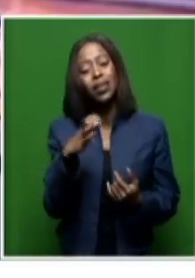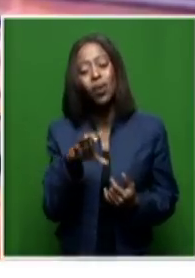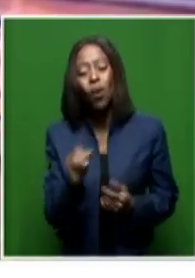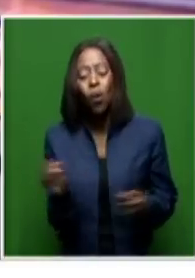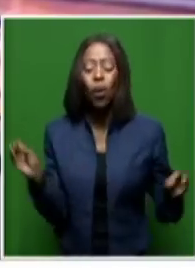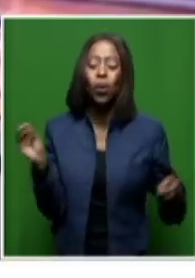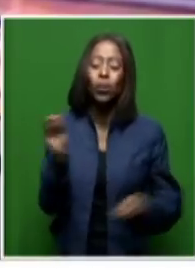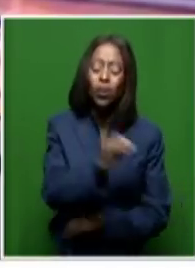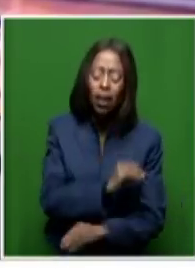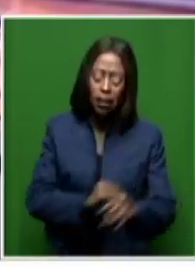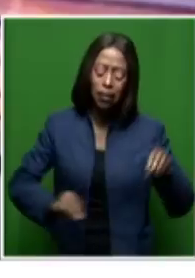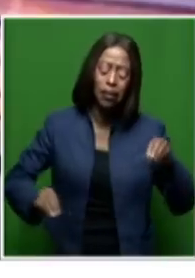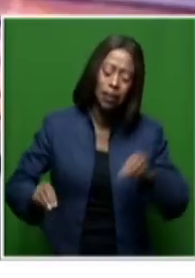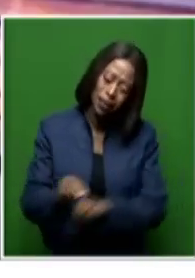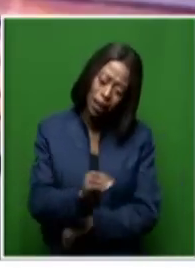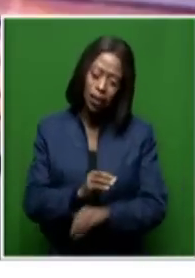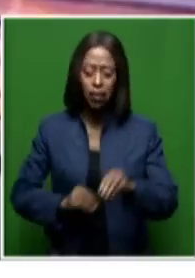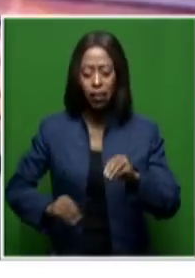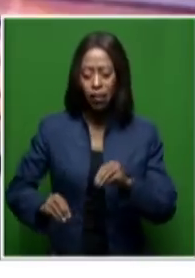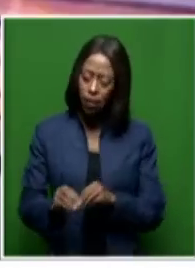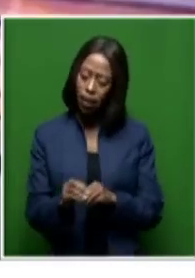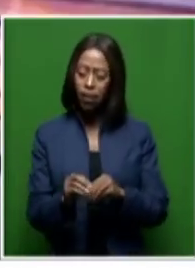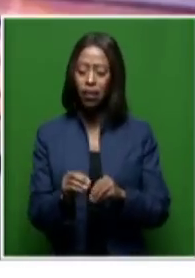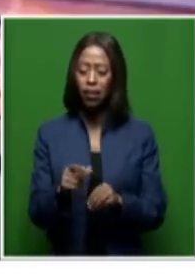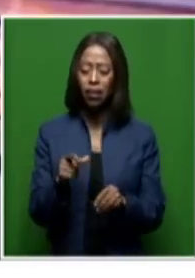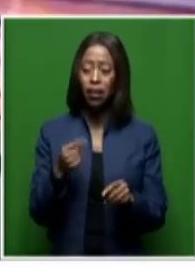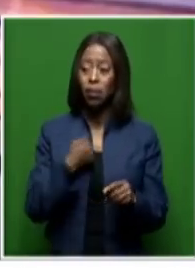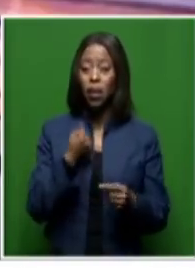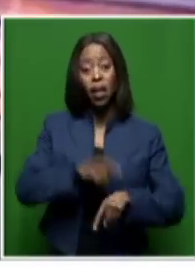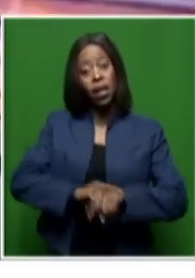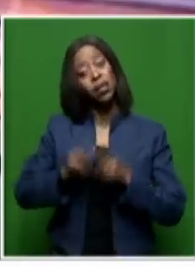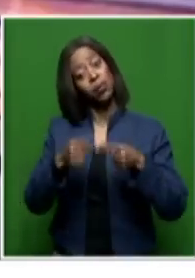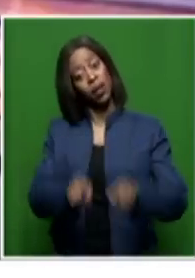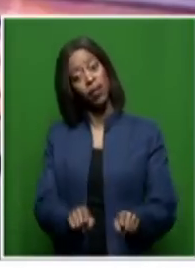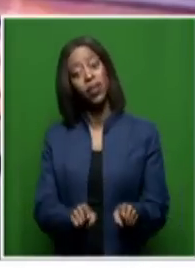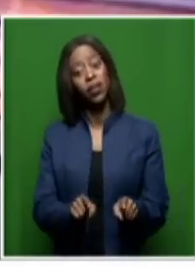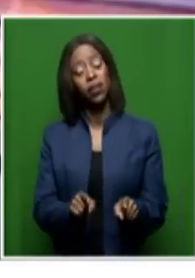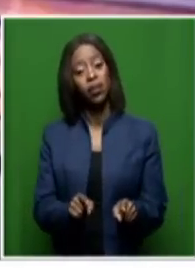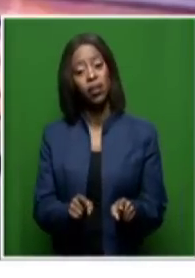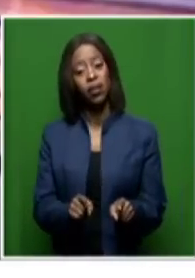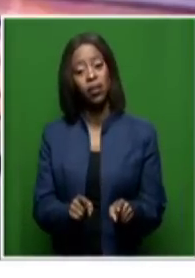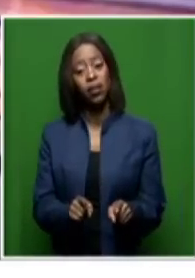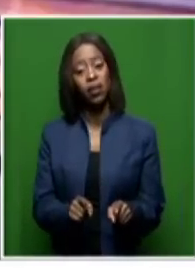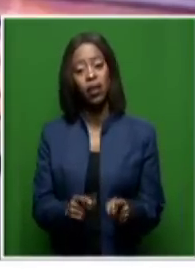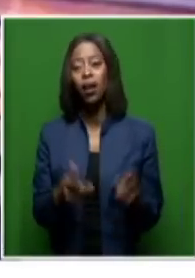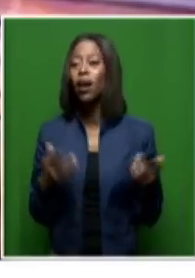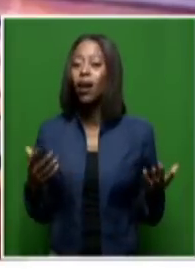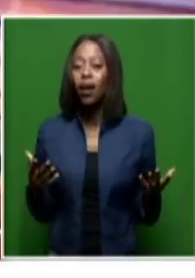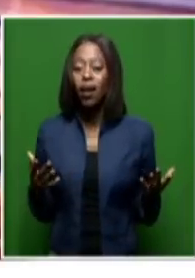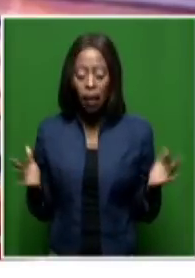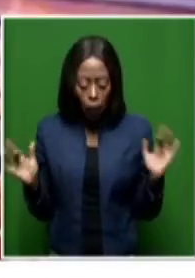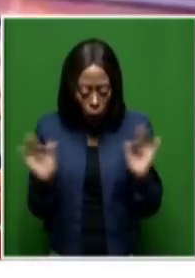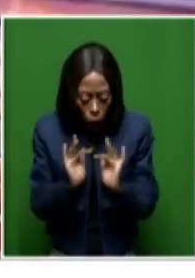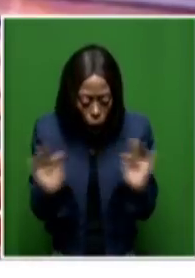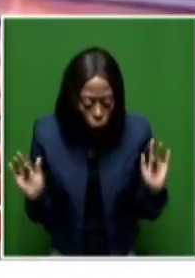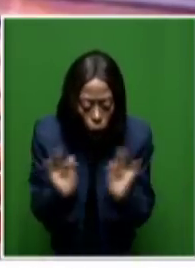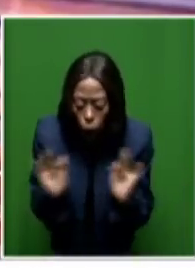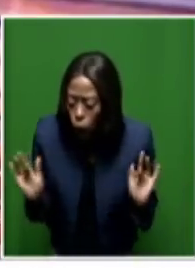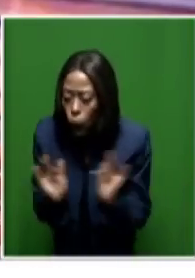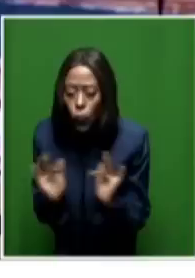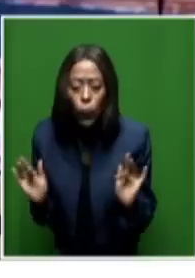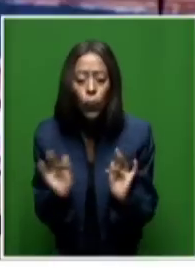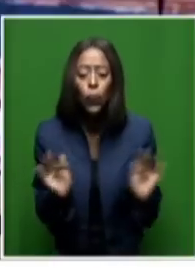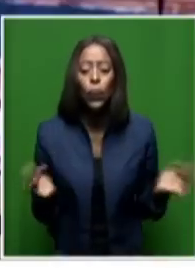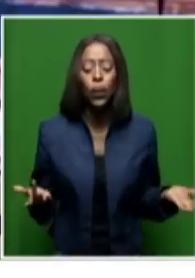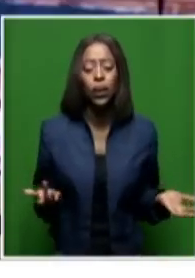PRASA, changing. Like I'm telling you, when I arrived, there was literally nothing there.